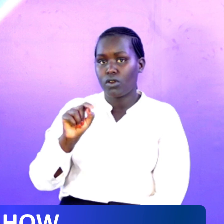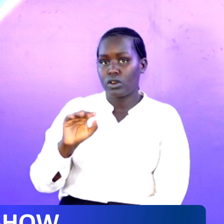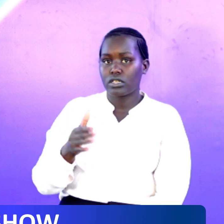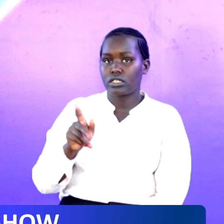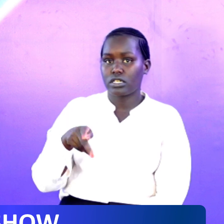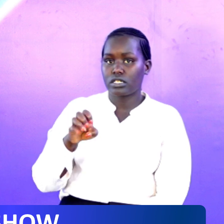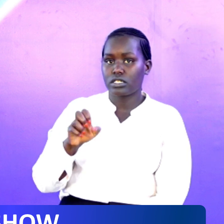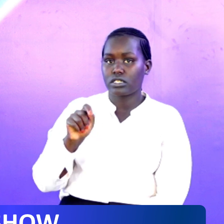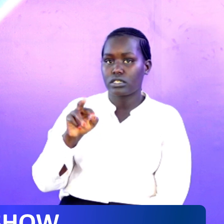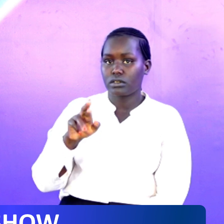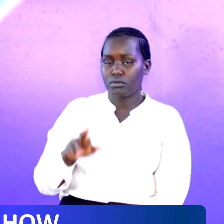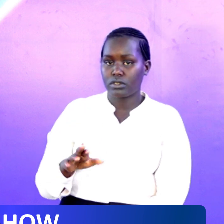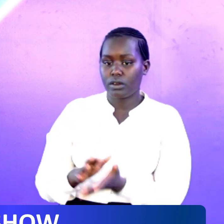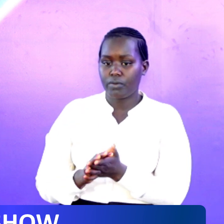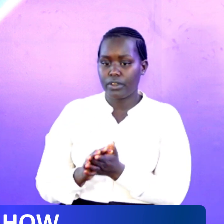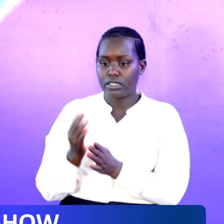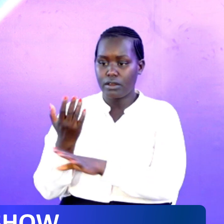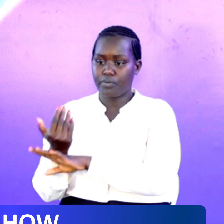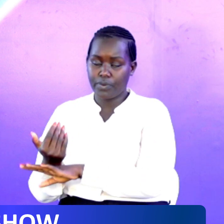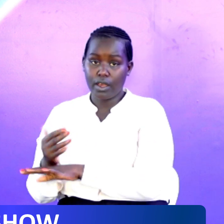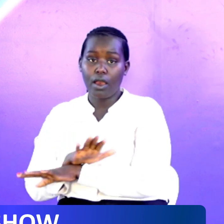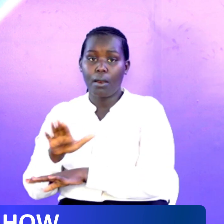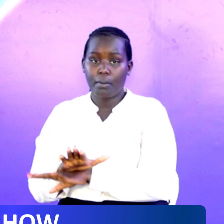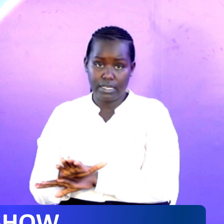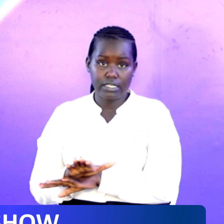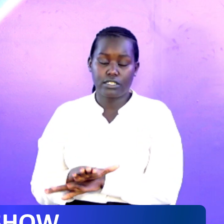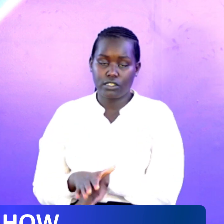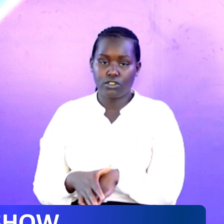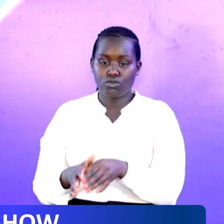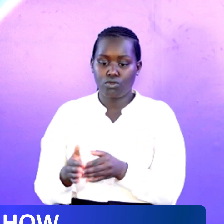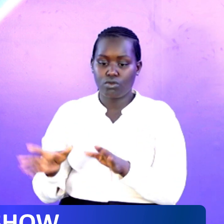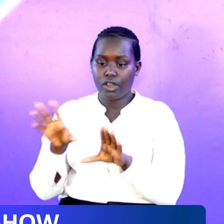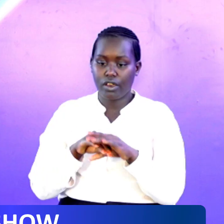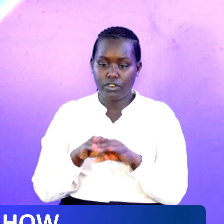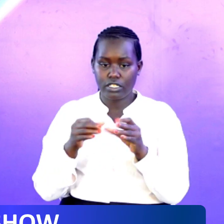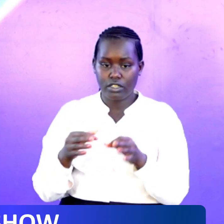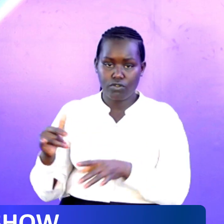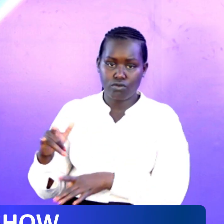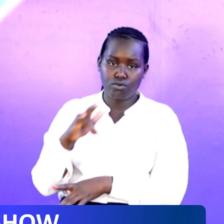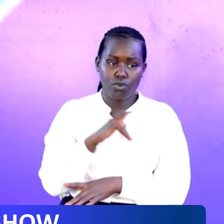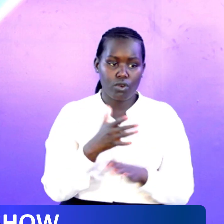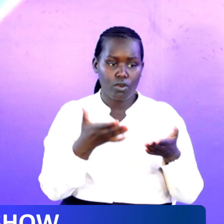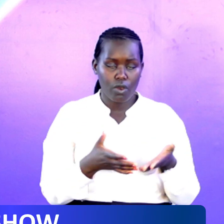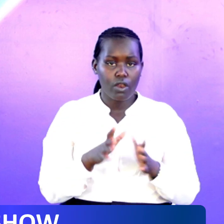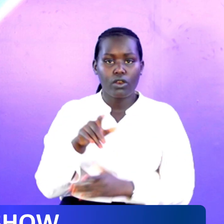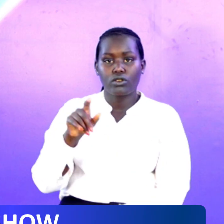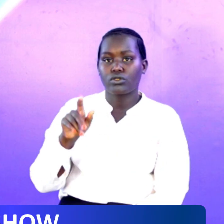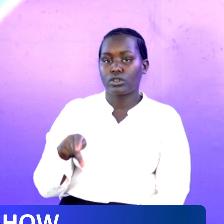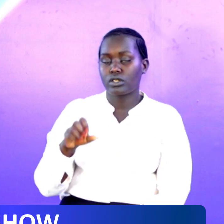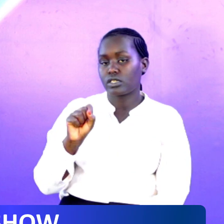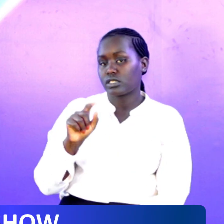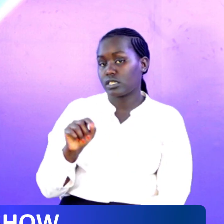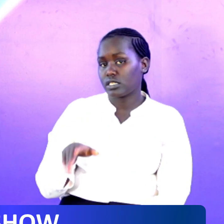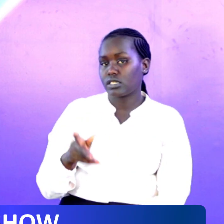most attractive places to invest. Yeah. If I tell you to fly to Rome and don't go to St. Peter's Square, have you been to You Rome? have not gone to Rome. So all